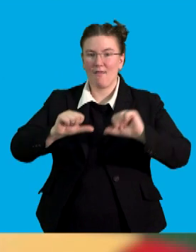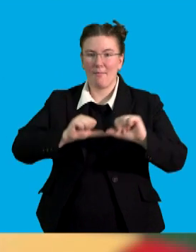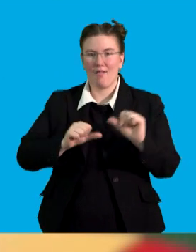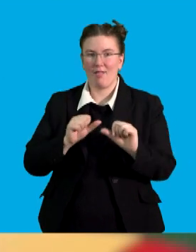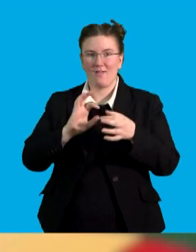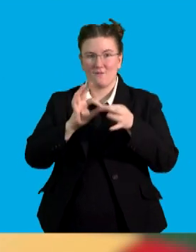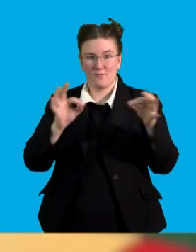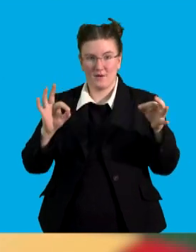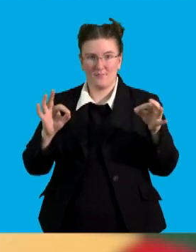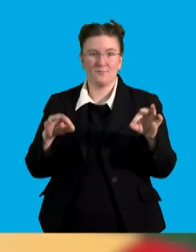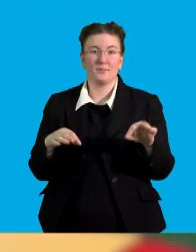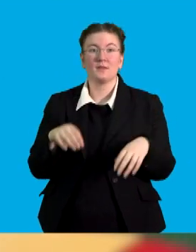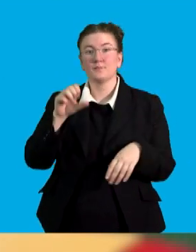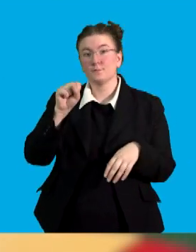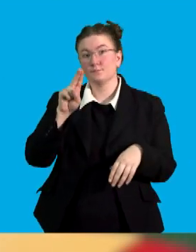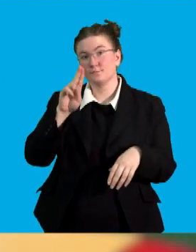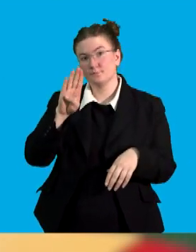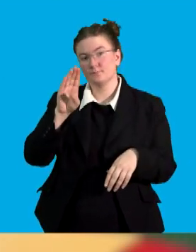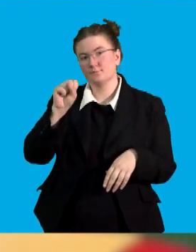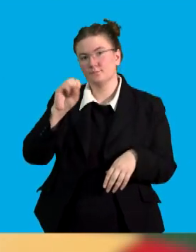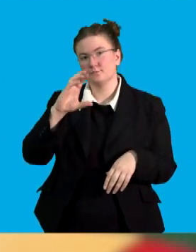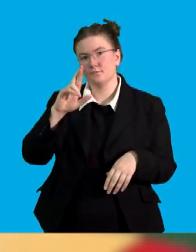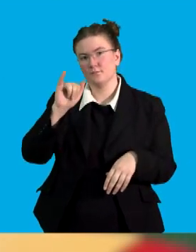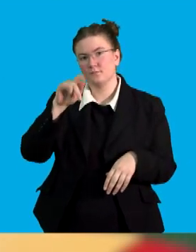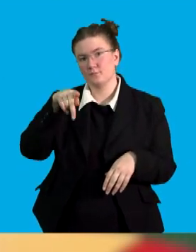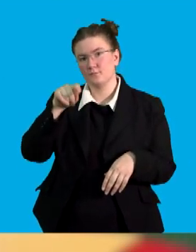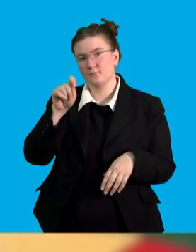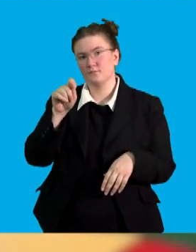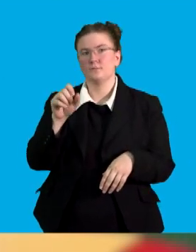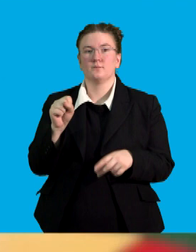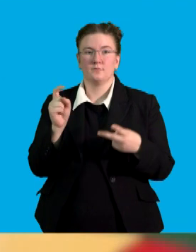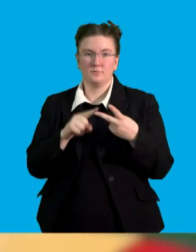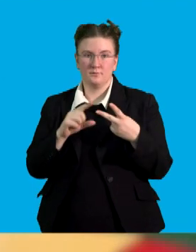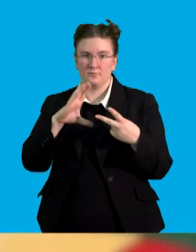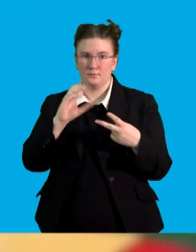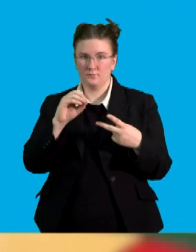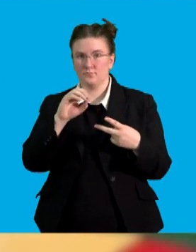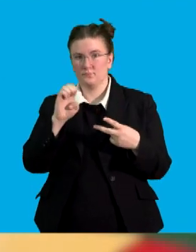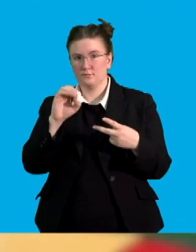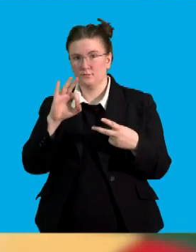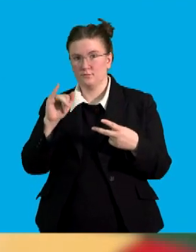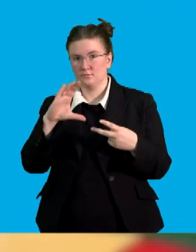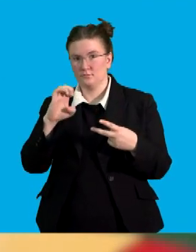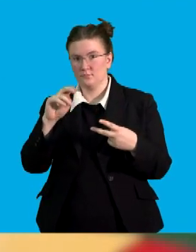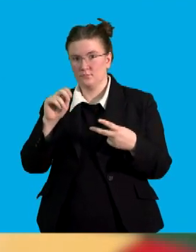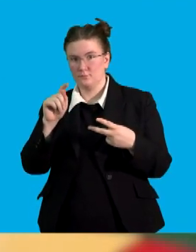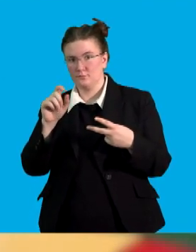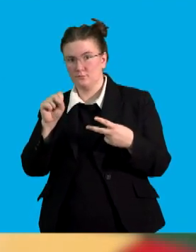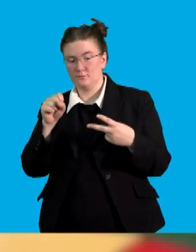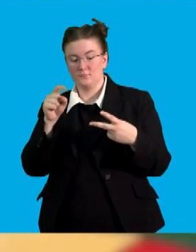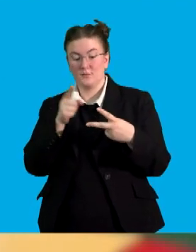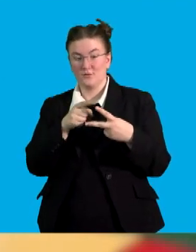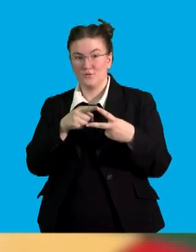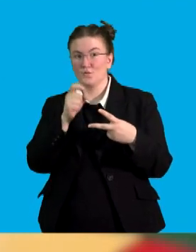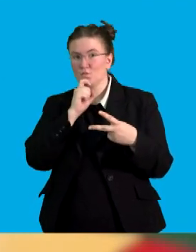chemical equation, we have the subscripts and coefficients that are the coefficients are used to balance the chemical reaction. Whereas